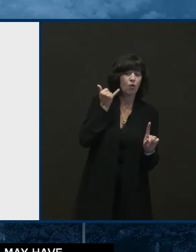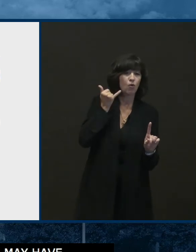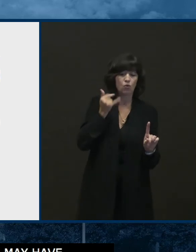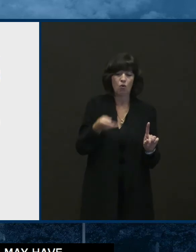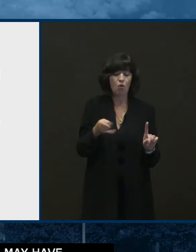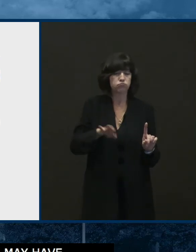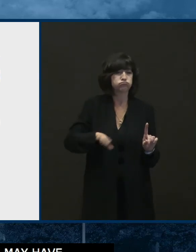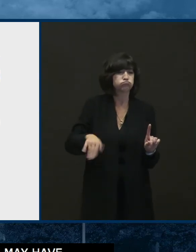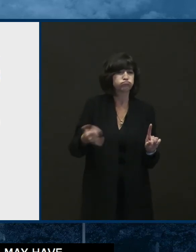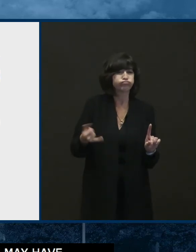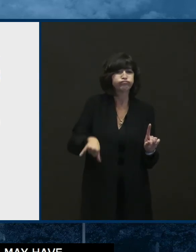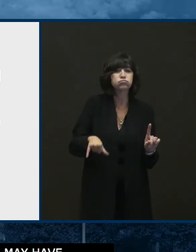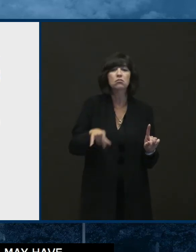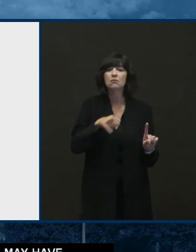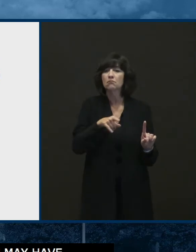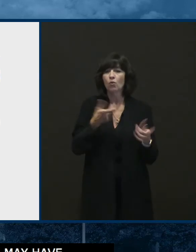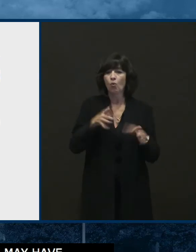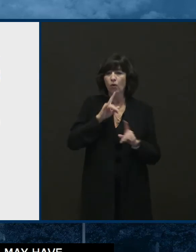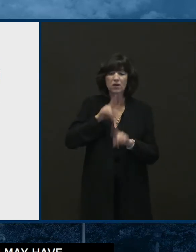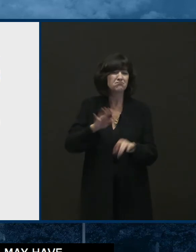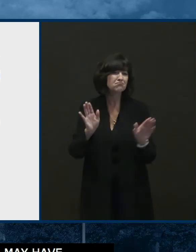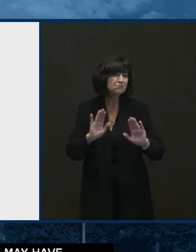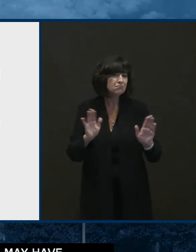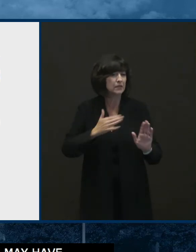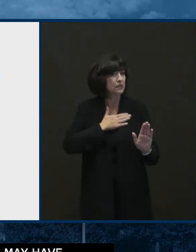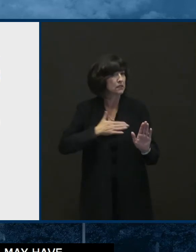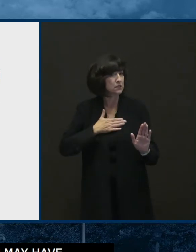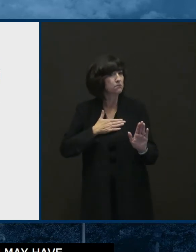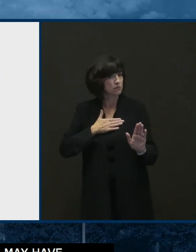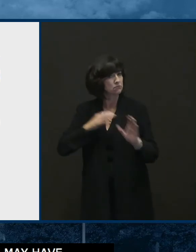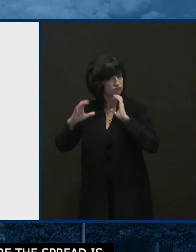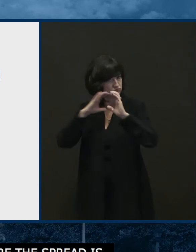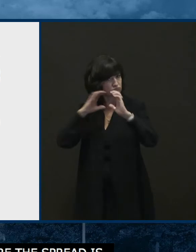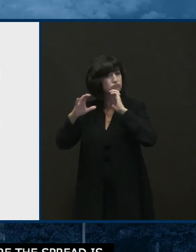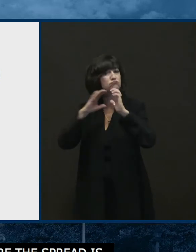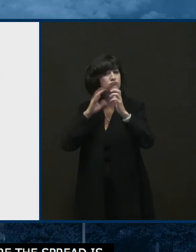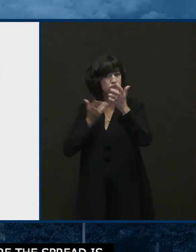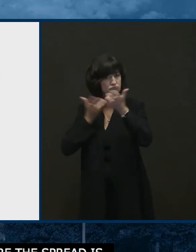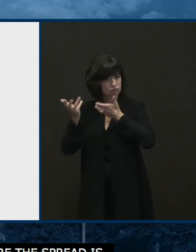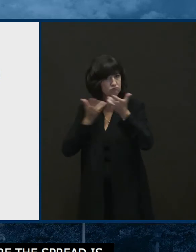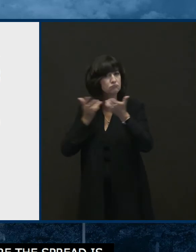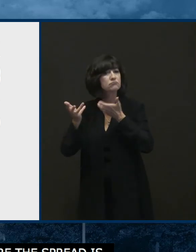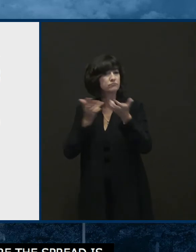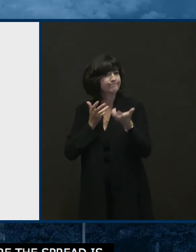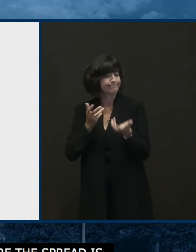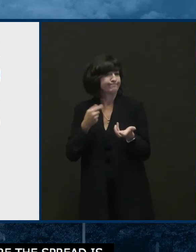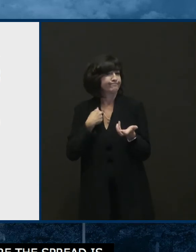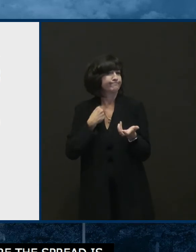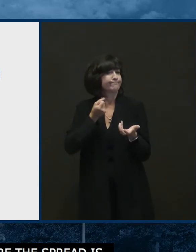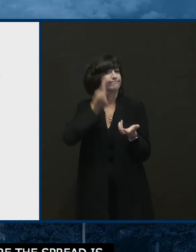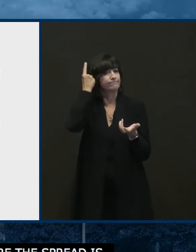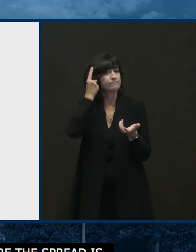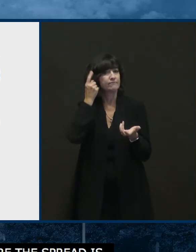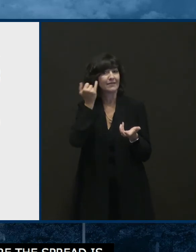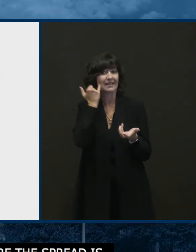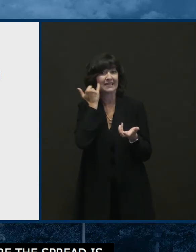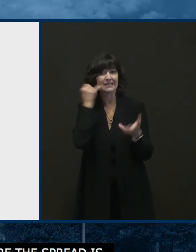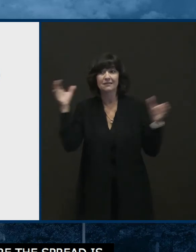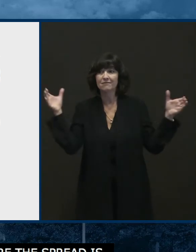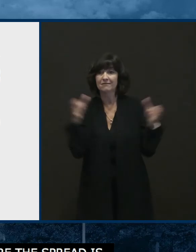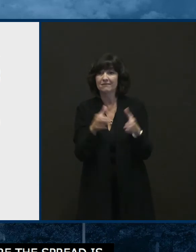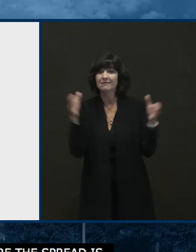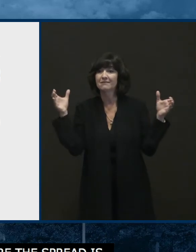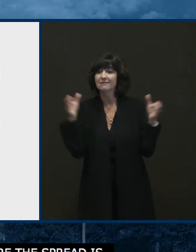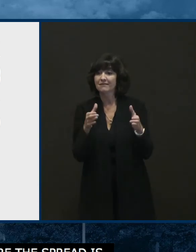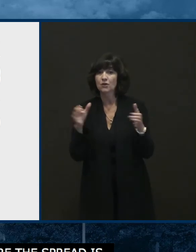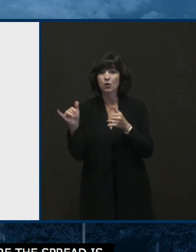of the venues that cause concern. It shouldn't be anything new to any of us. Large gatherings, indoor spaces,